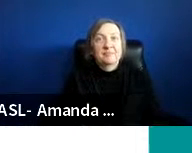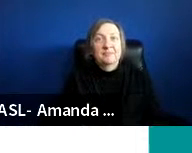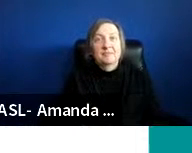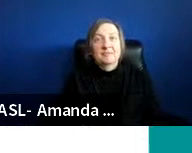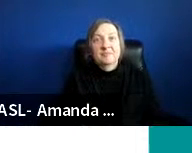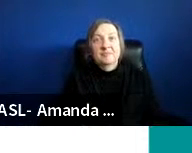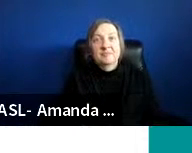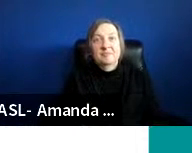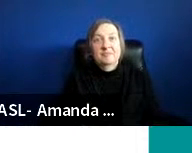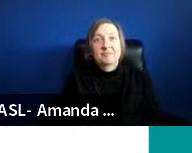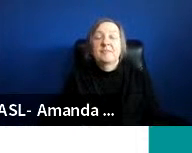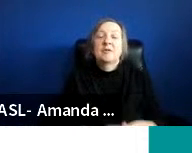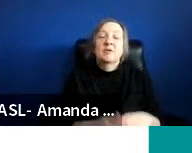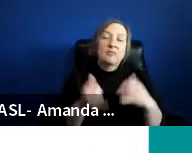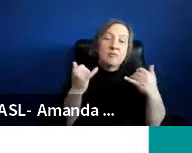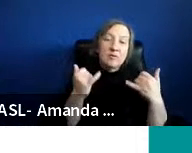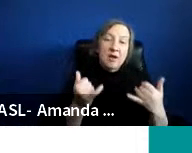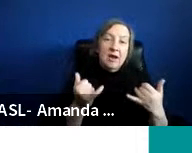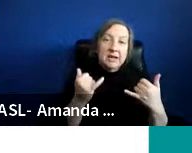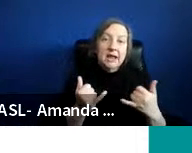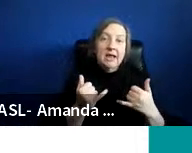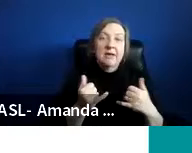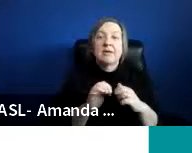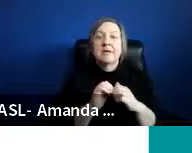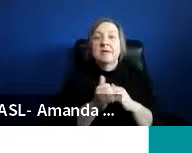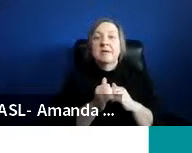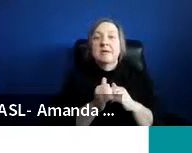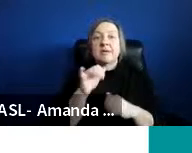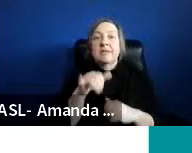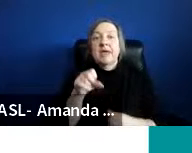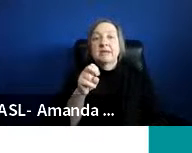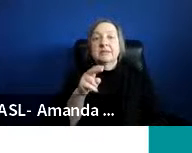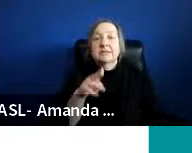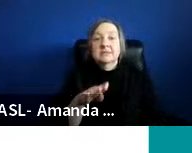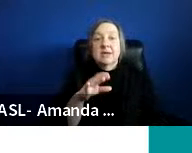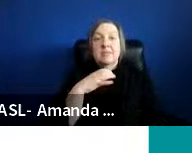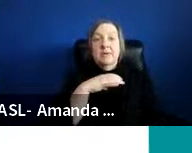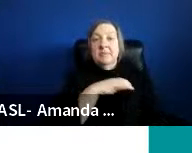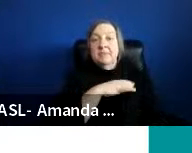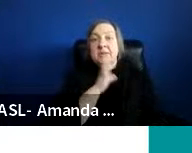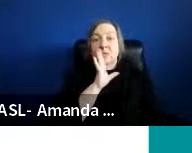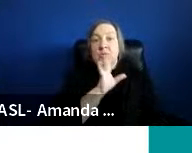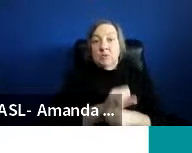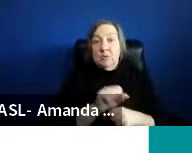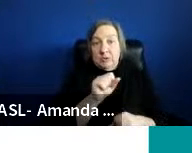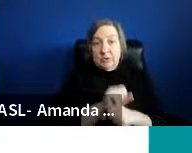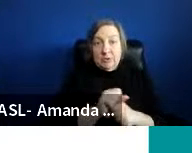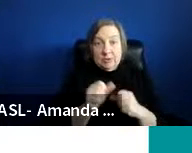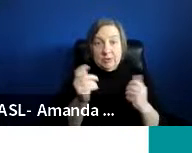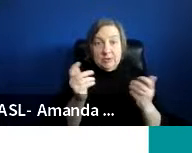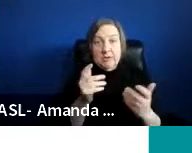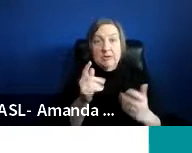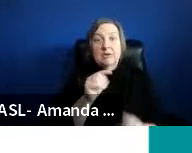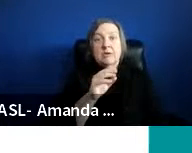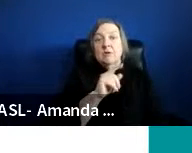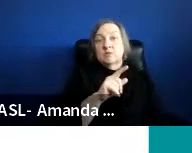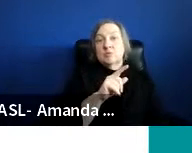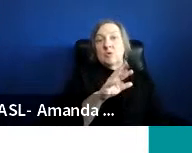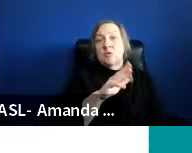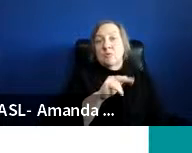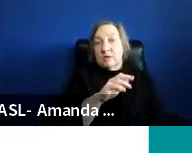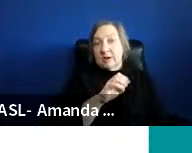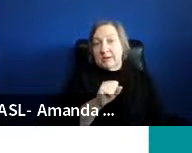And, you know, right now, the way that subcommittee is going to work is that toll rates and